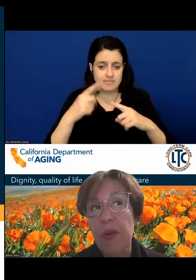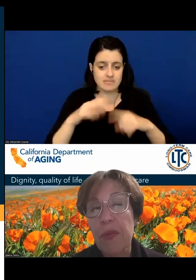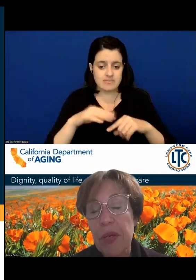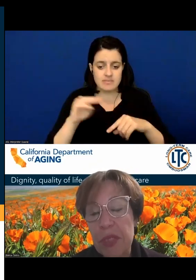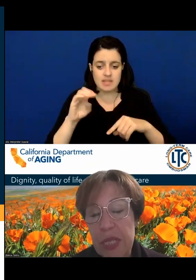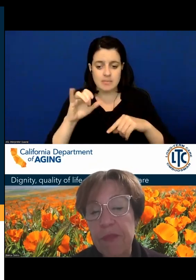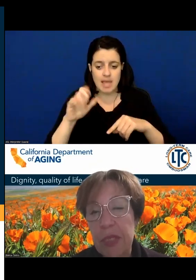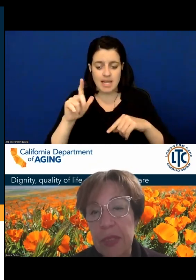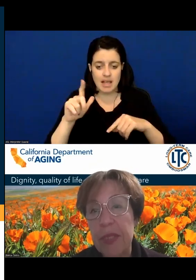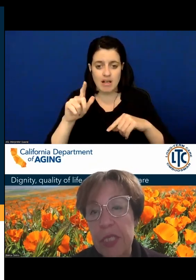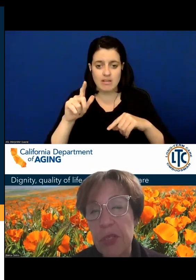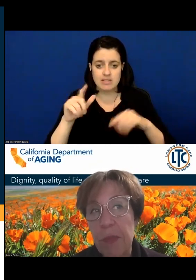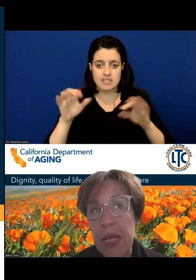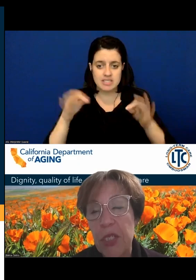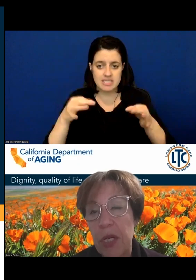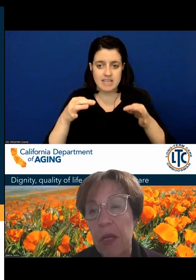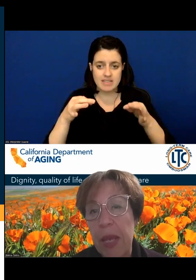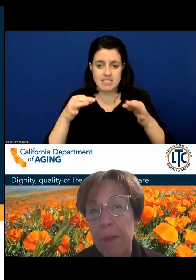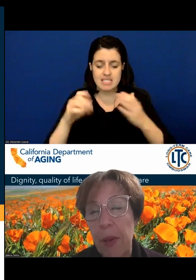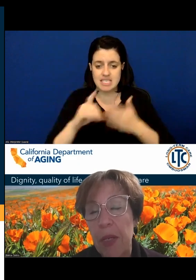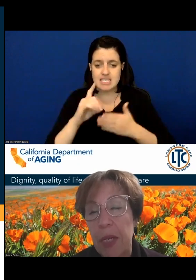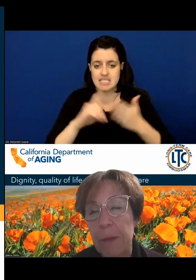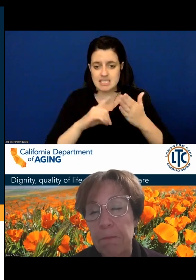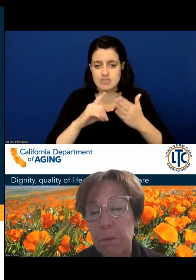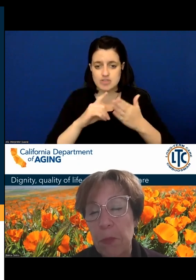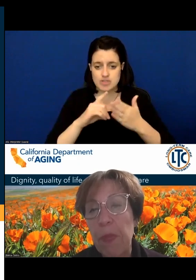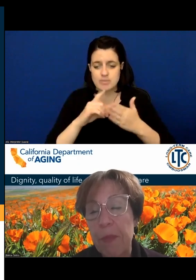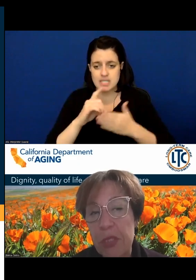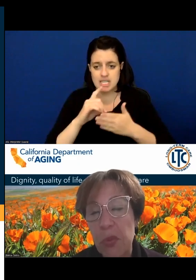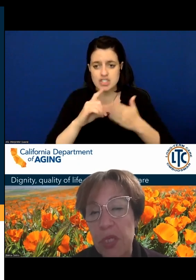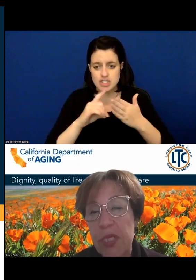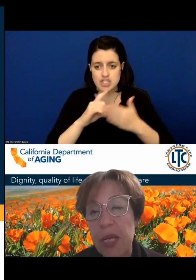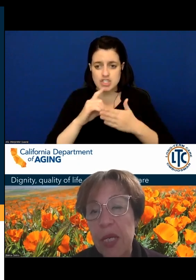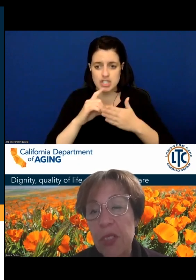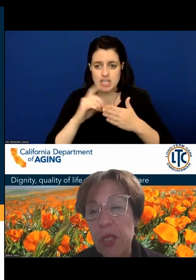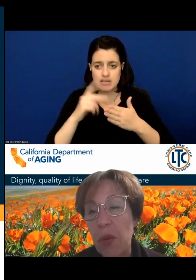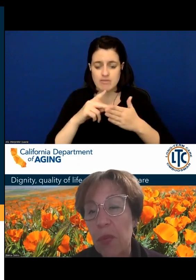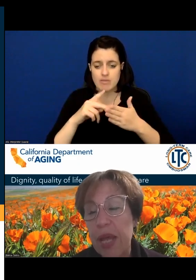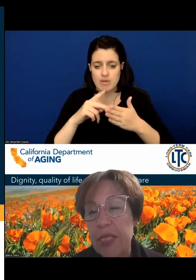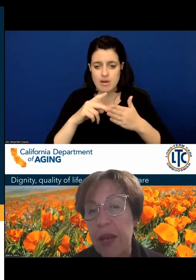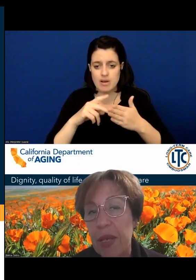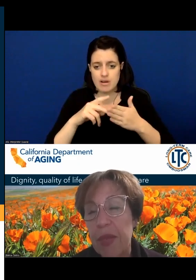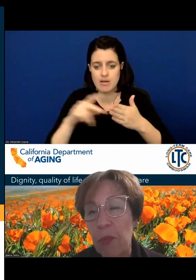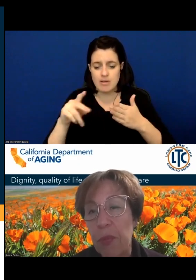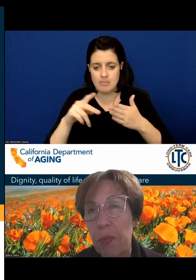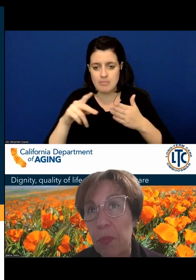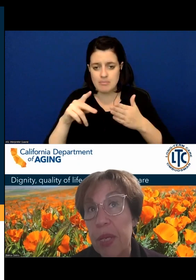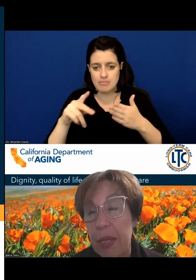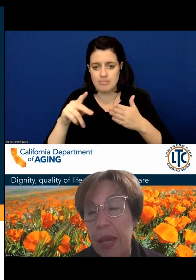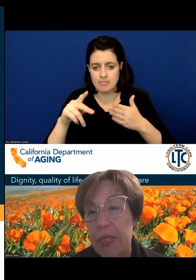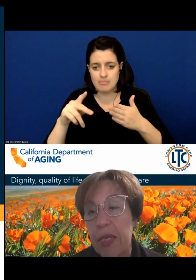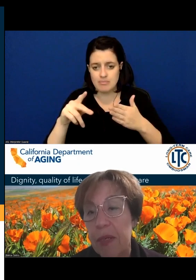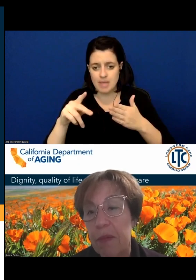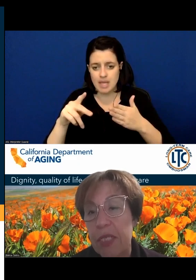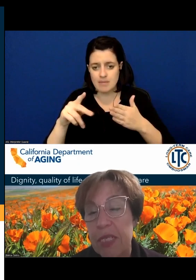that there's definitely the discrimination on payment source. So that's an area that